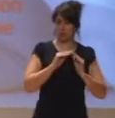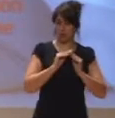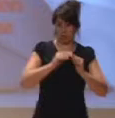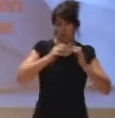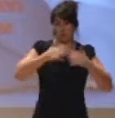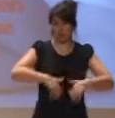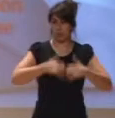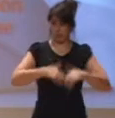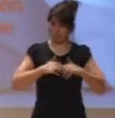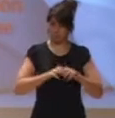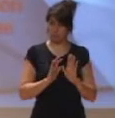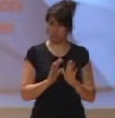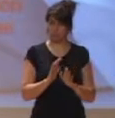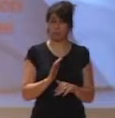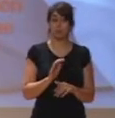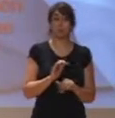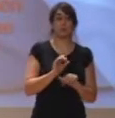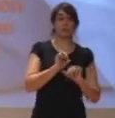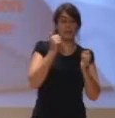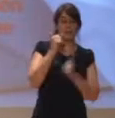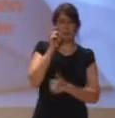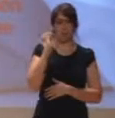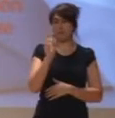interoperable process so that we